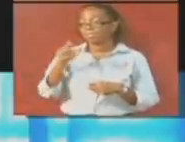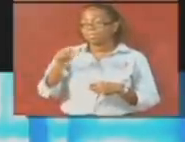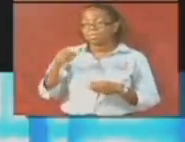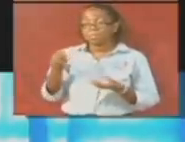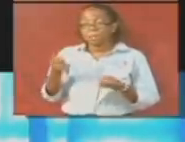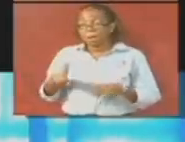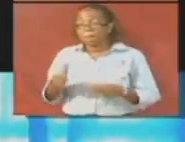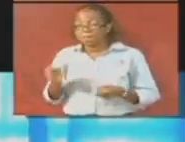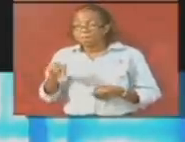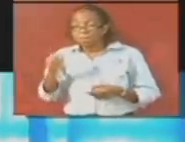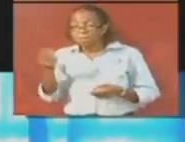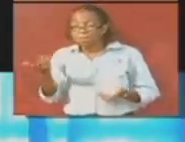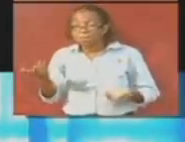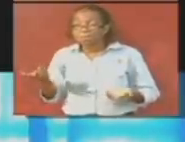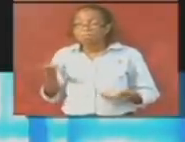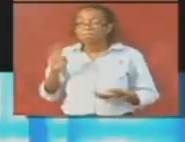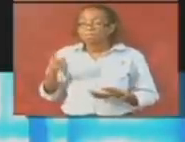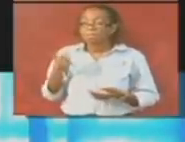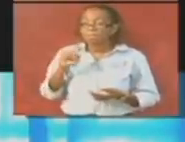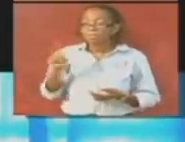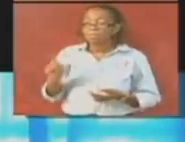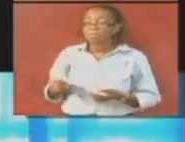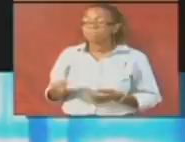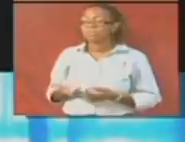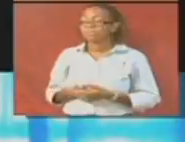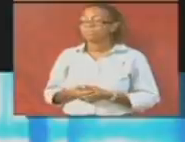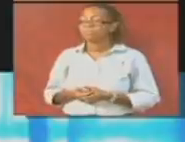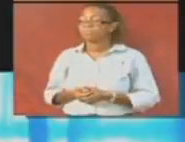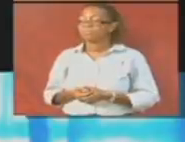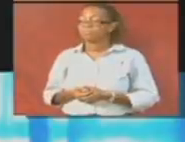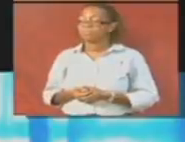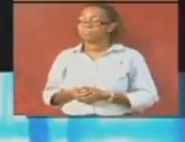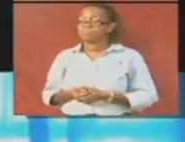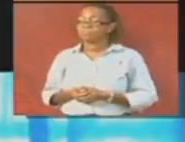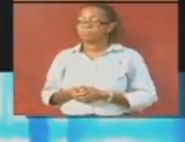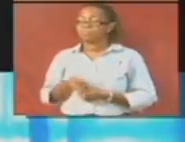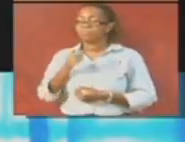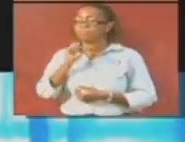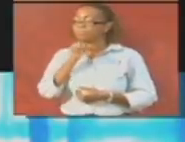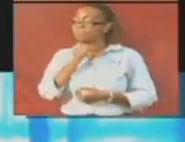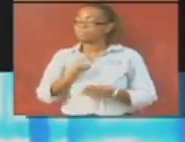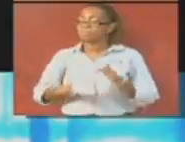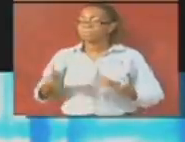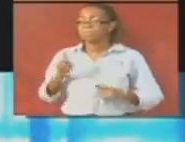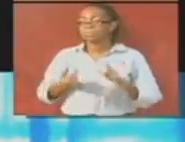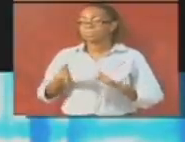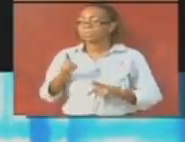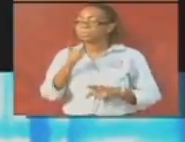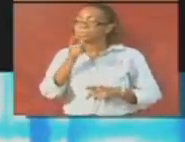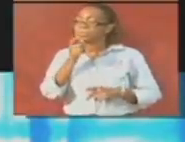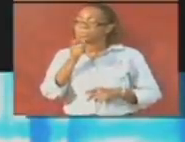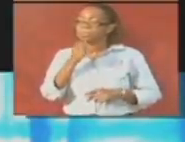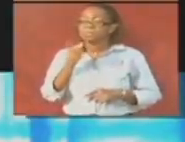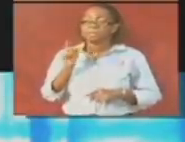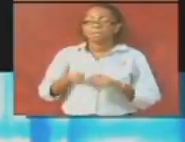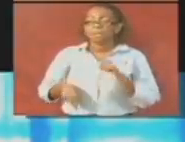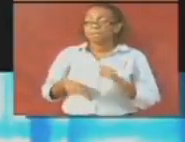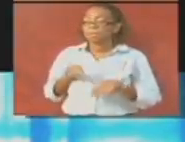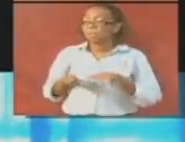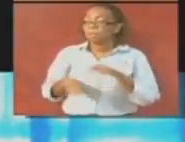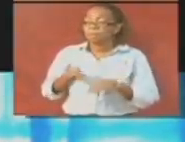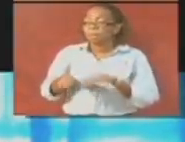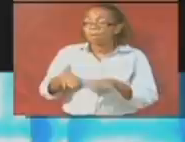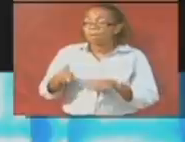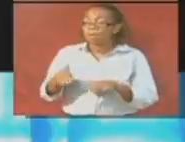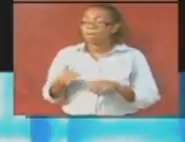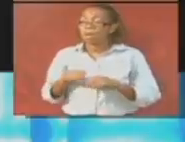Sukhchan or Dr. Hines, in terms of the elderly persons who are shut in, what are the plans